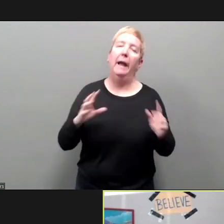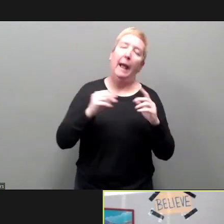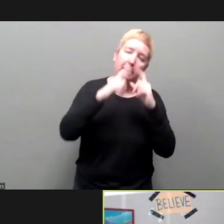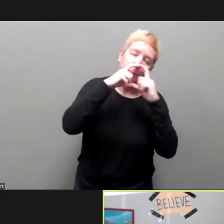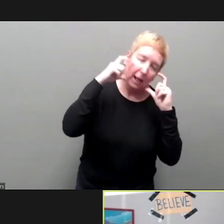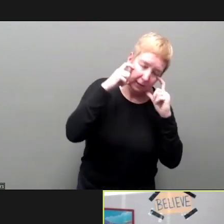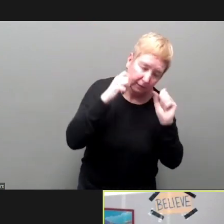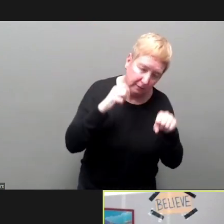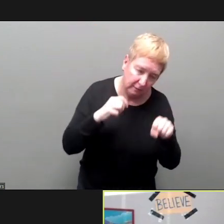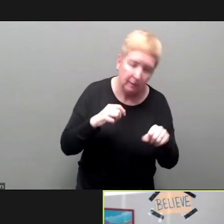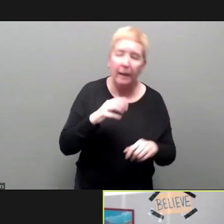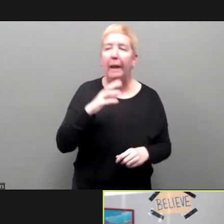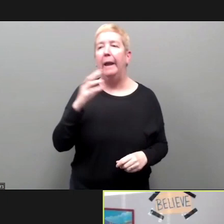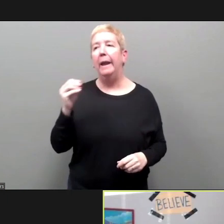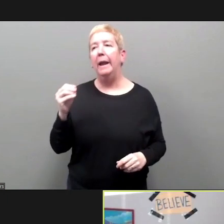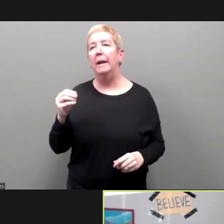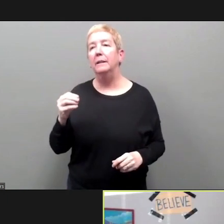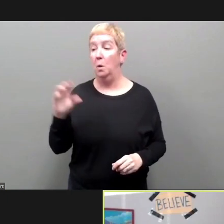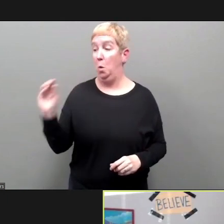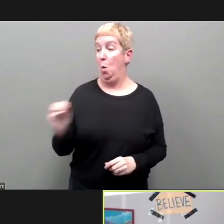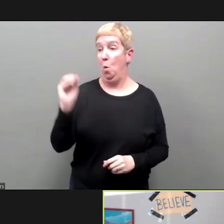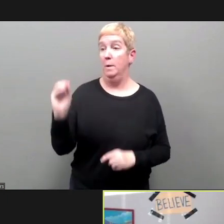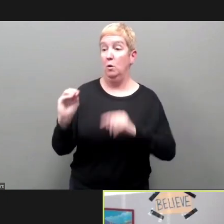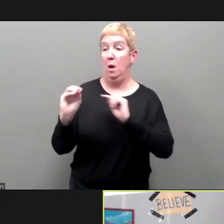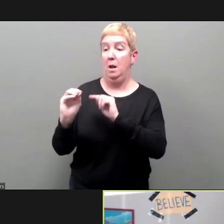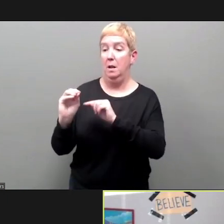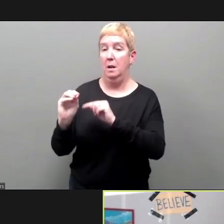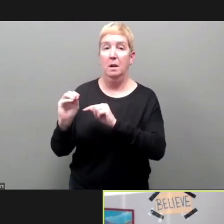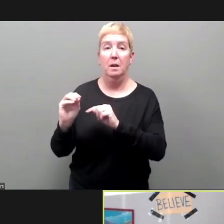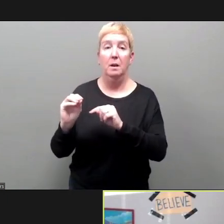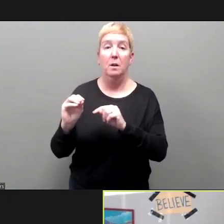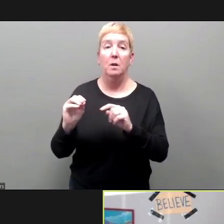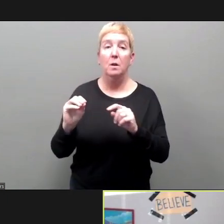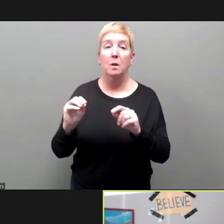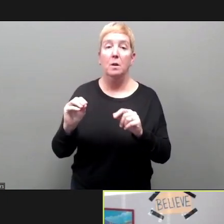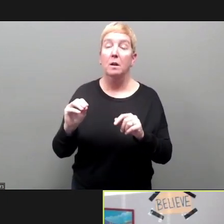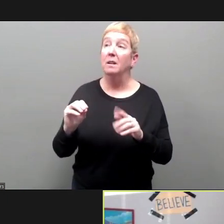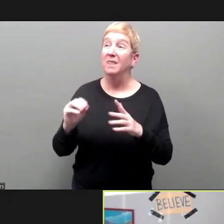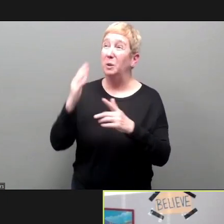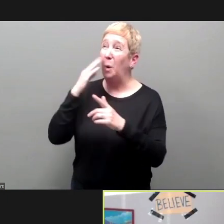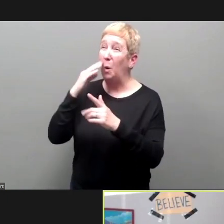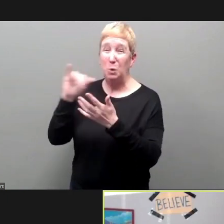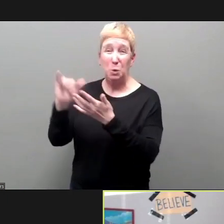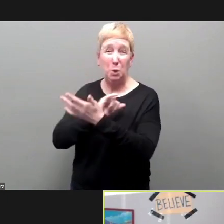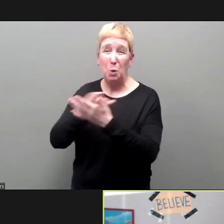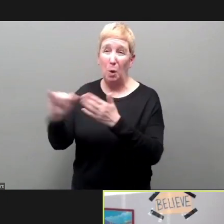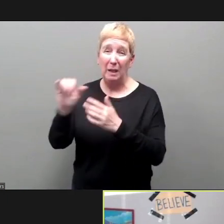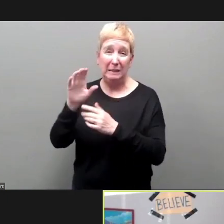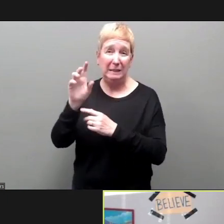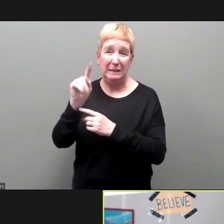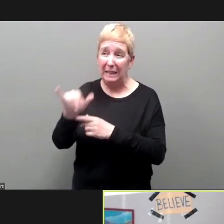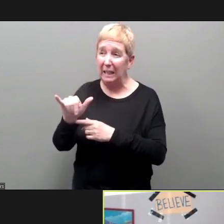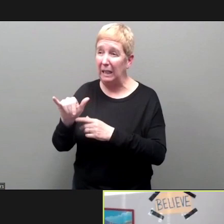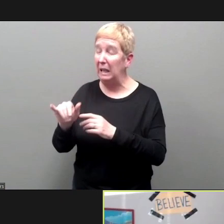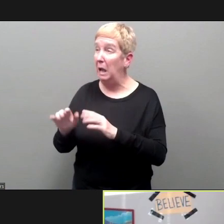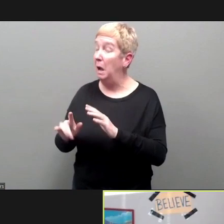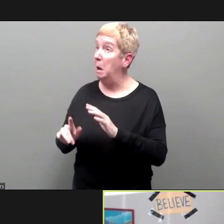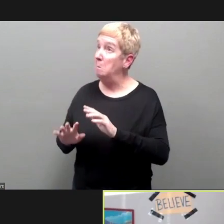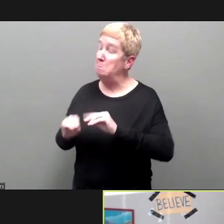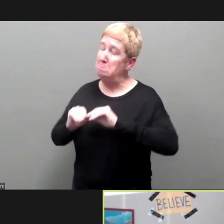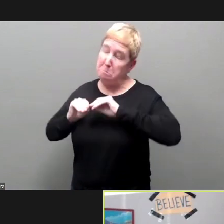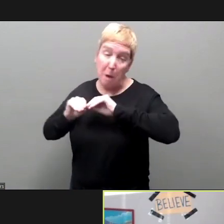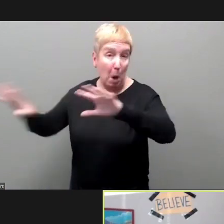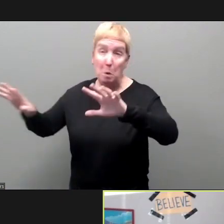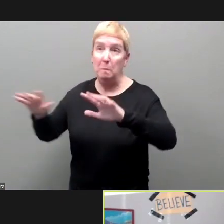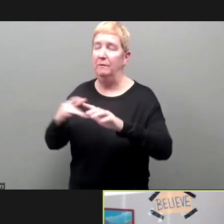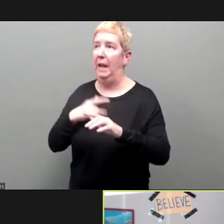account the fact that Omicron basically almost shut down New York and, parts of the East Coast, so that,